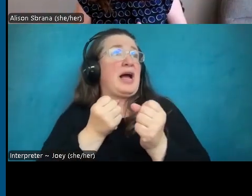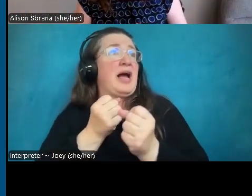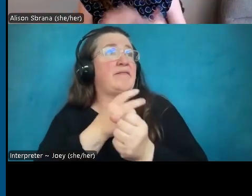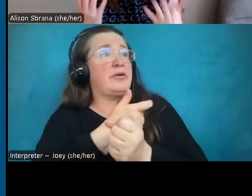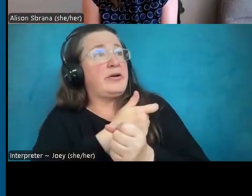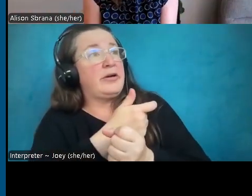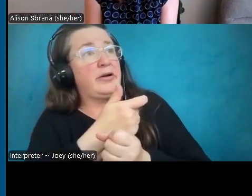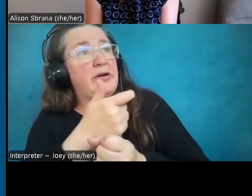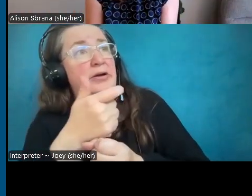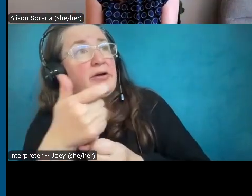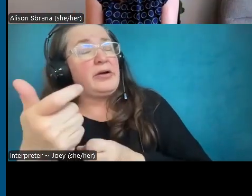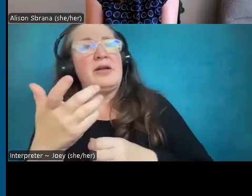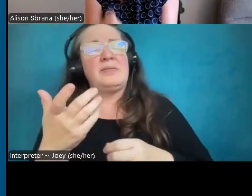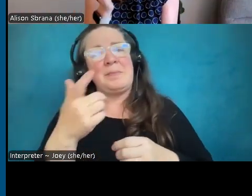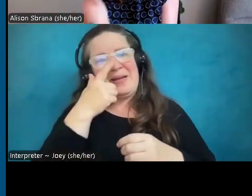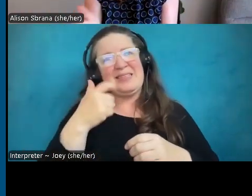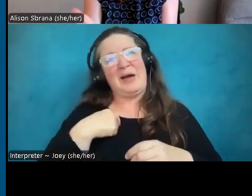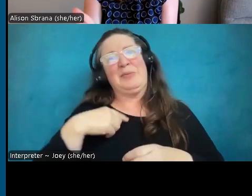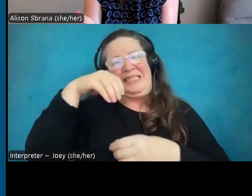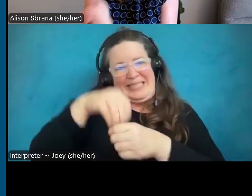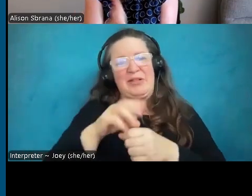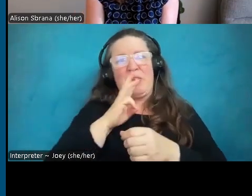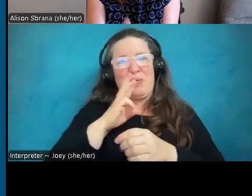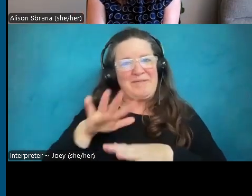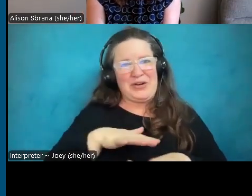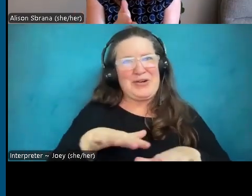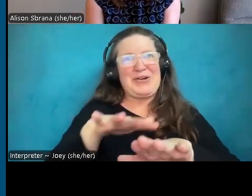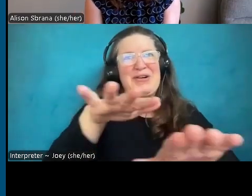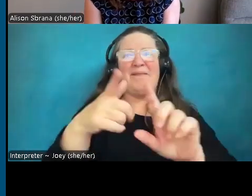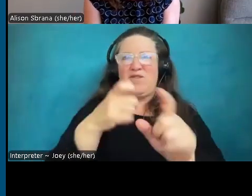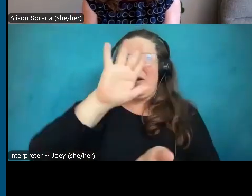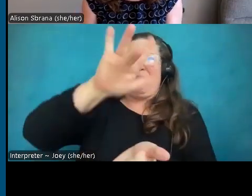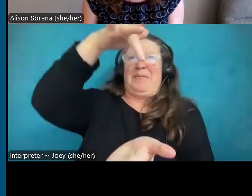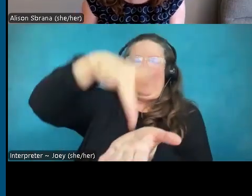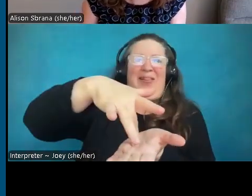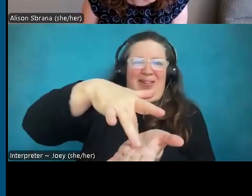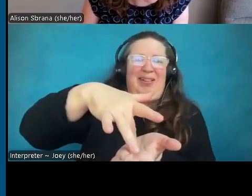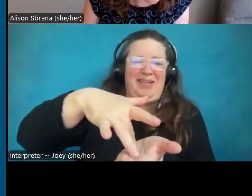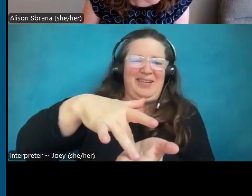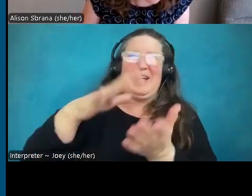over to sit, because I got to see the river and the canyon from the middle of the river.